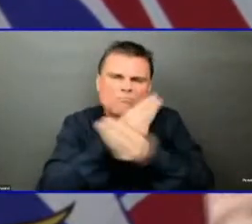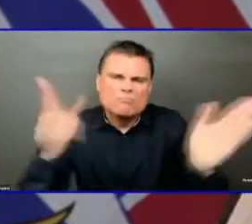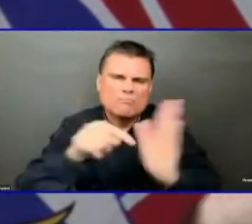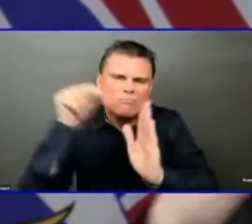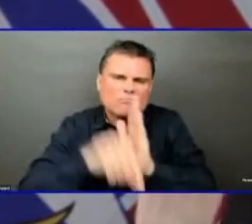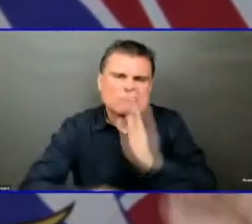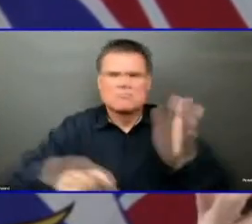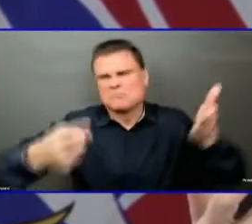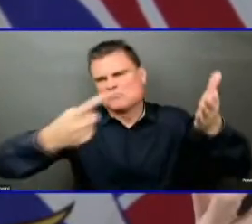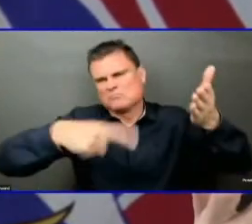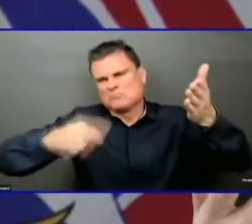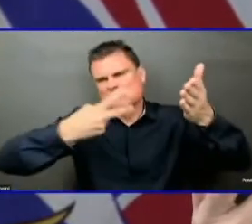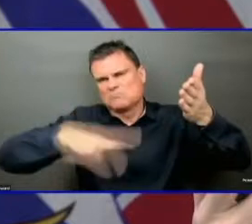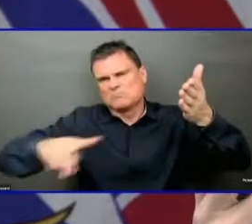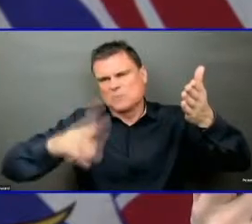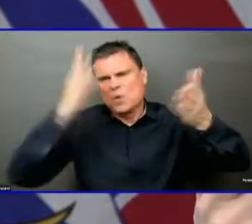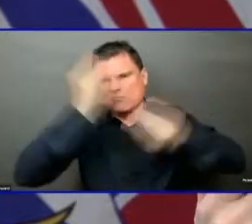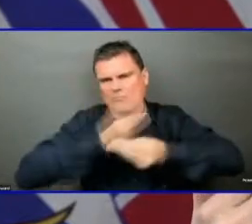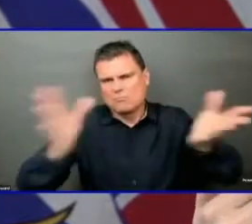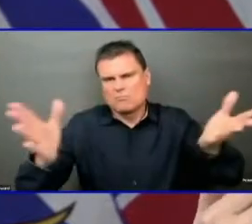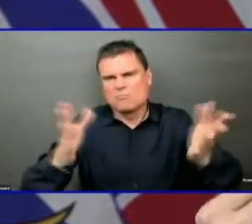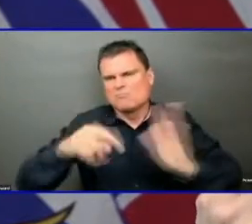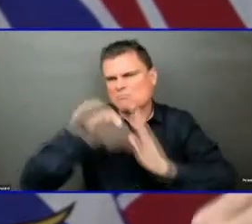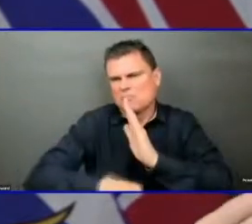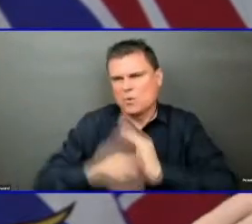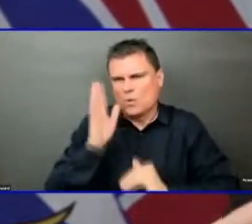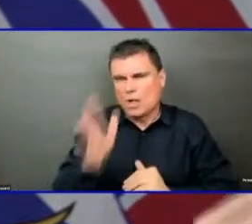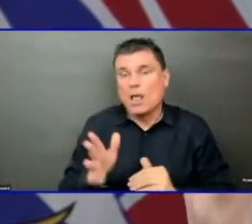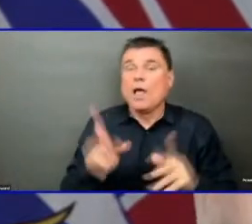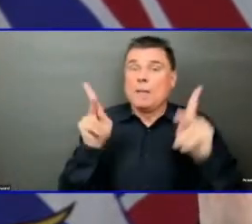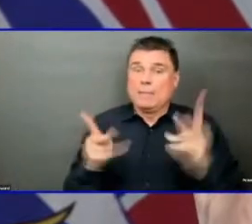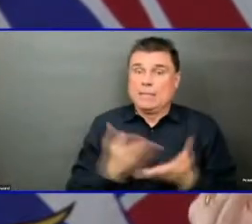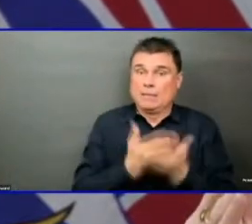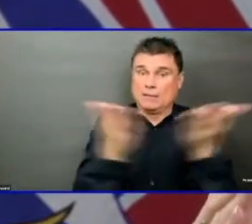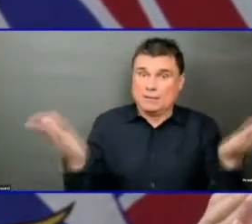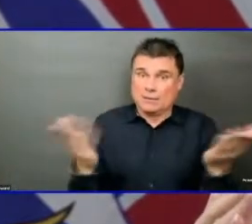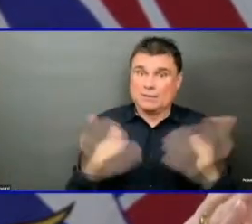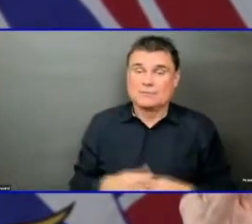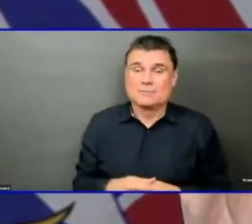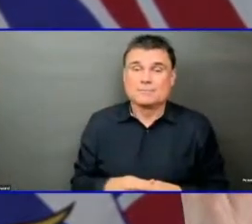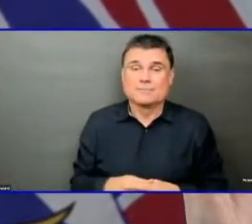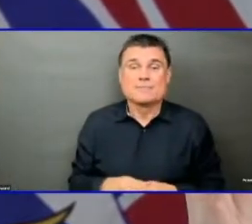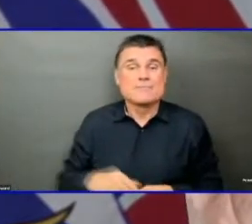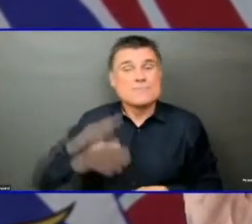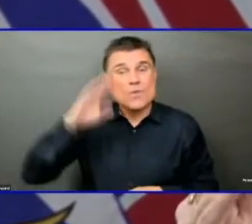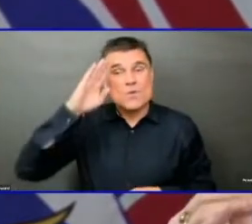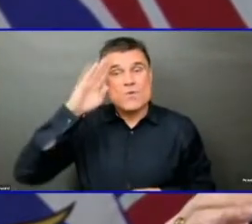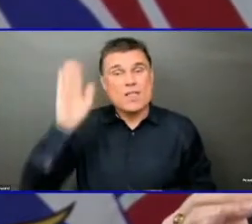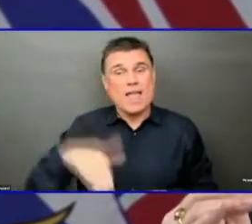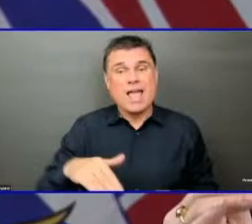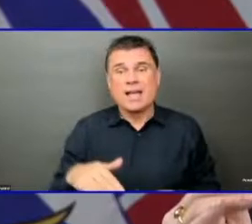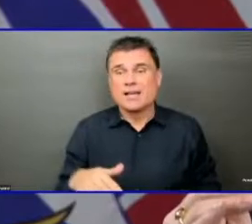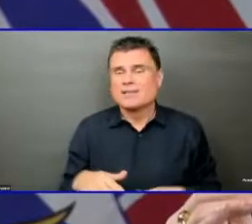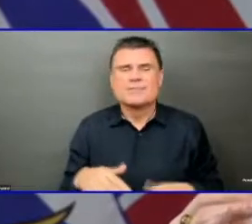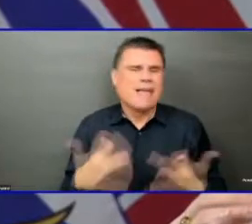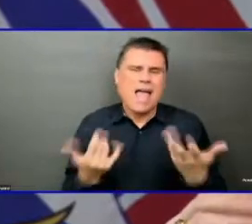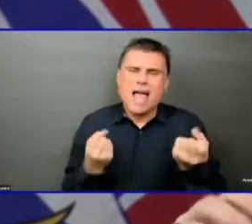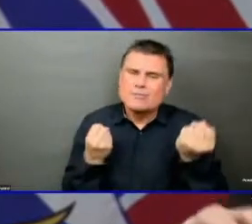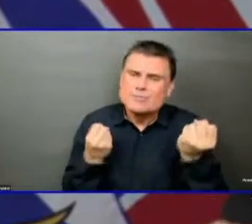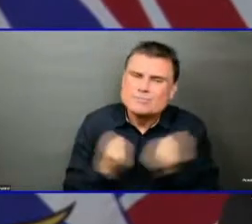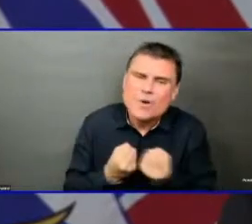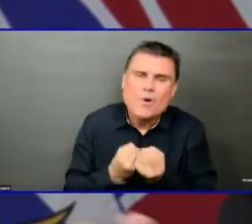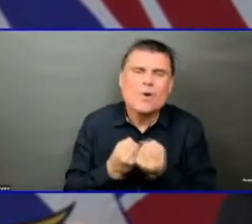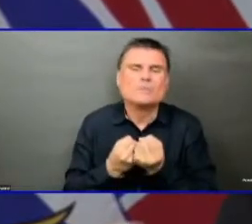family members, our community members, we can support everybody in booking an appointment, making sure we know people